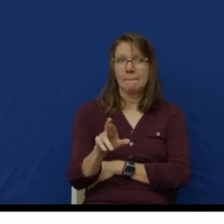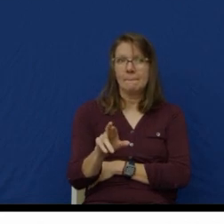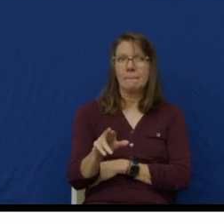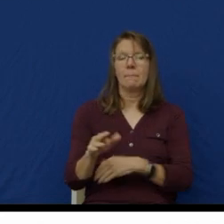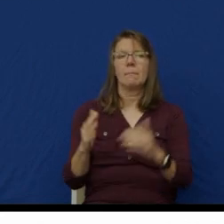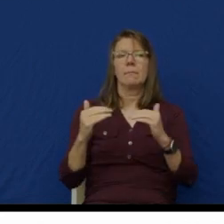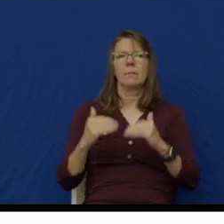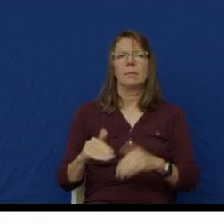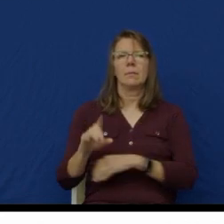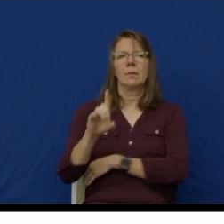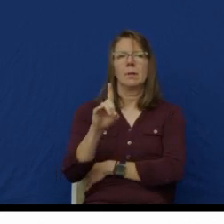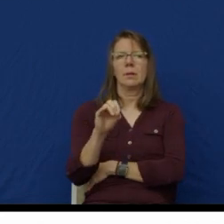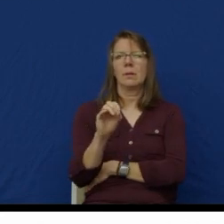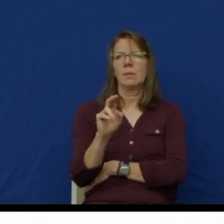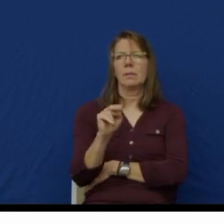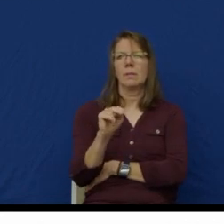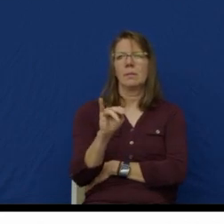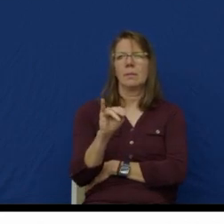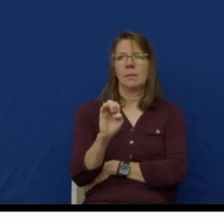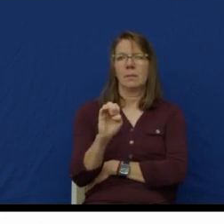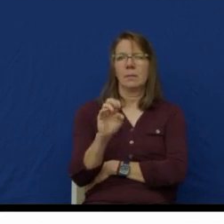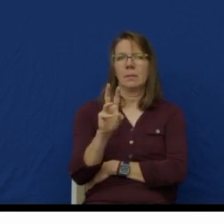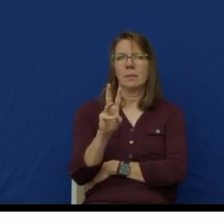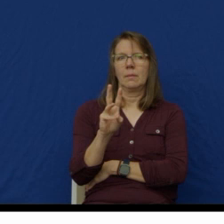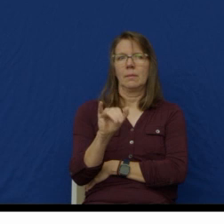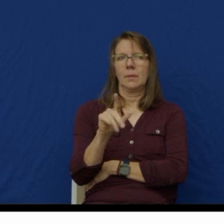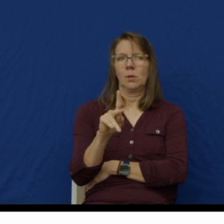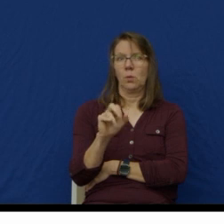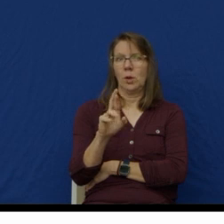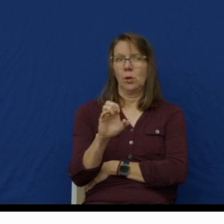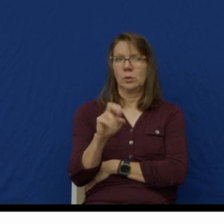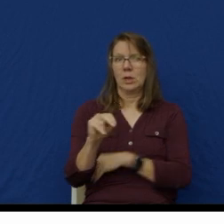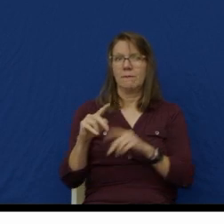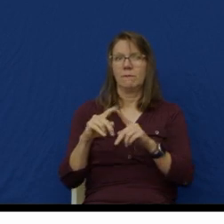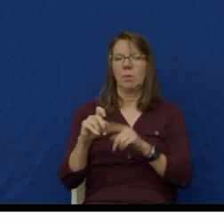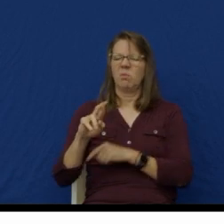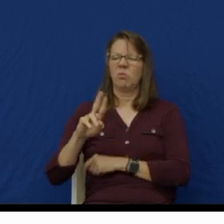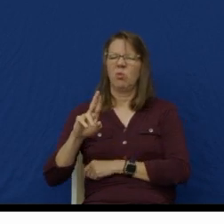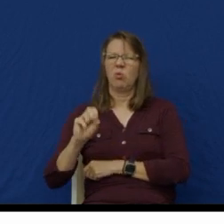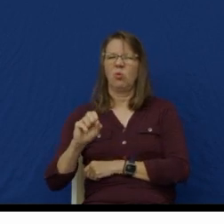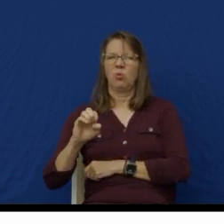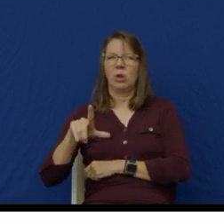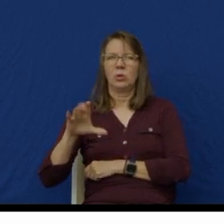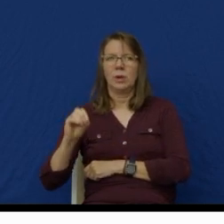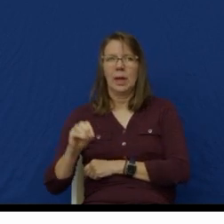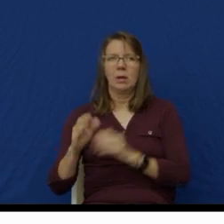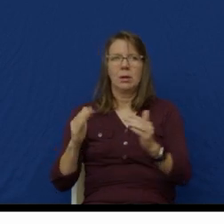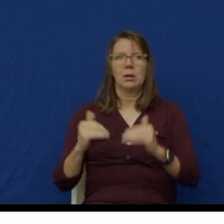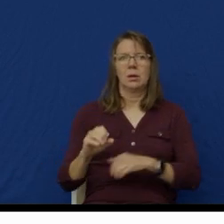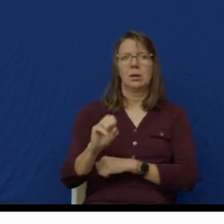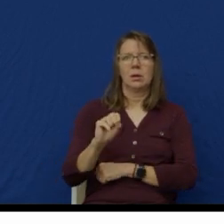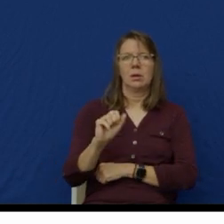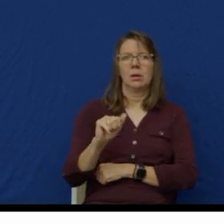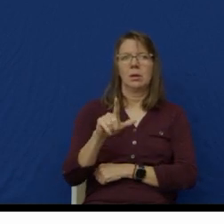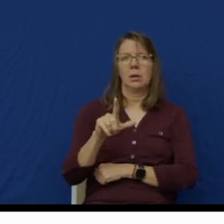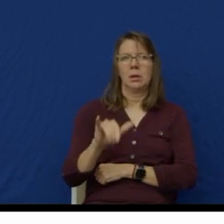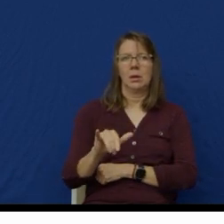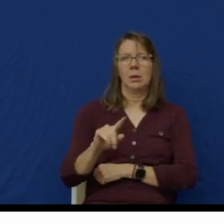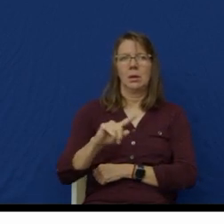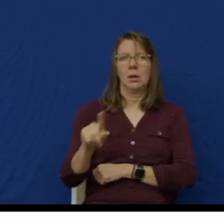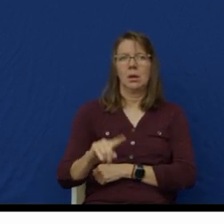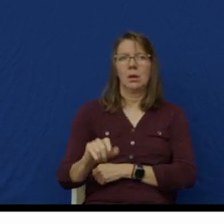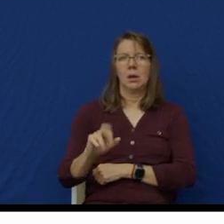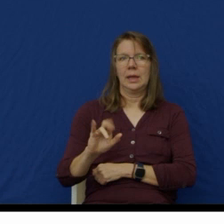County; Donnie Wilkerson, Jamestown Elementary, Russell County; and Sally Paulette Zaring, Painted